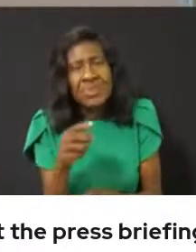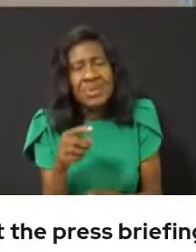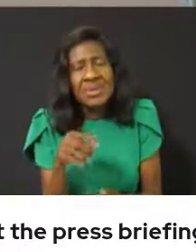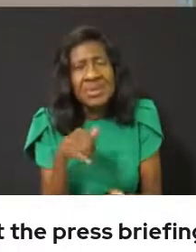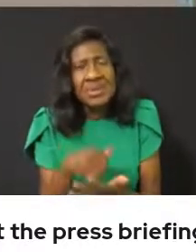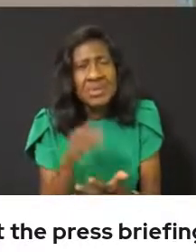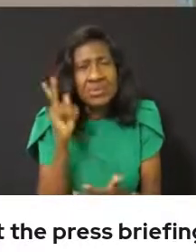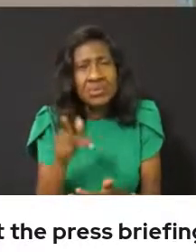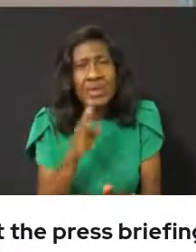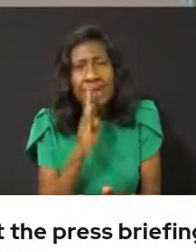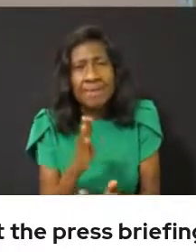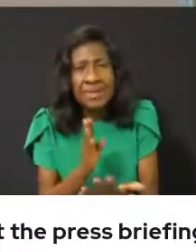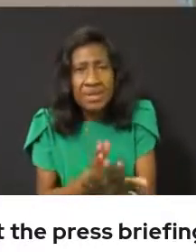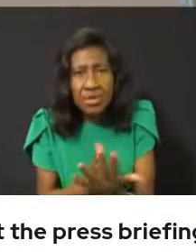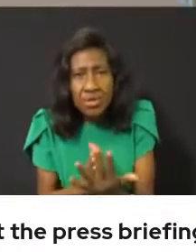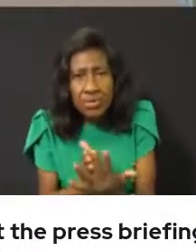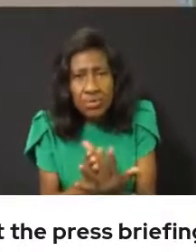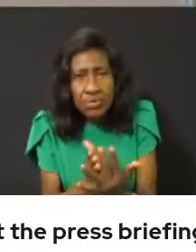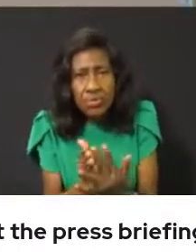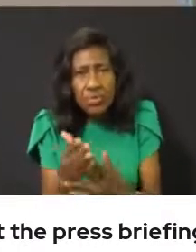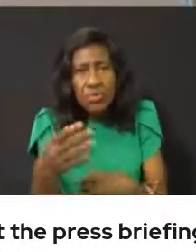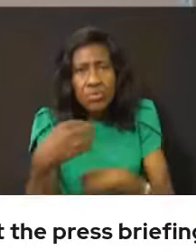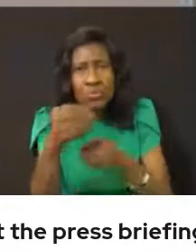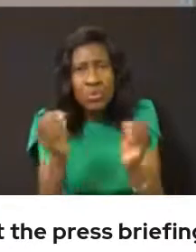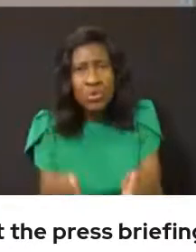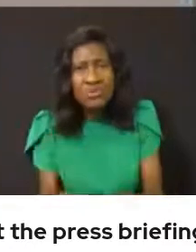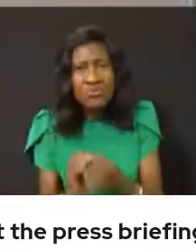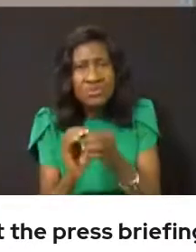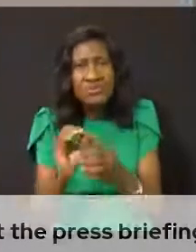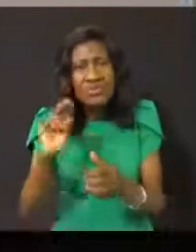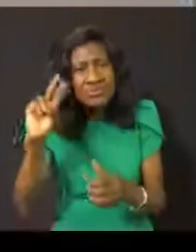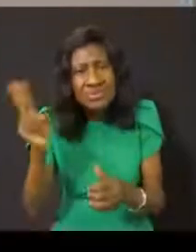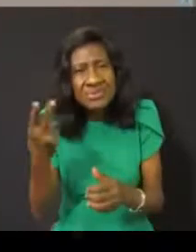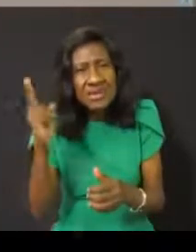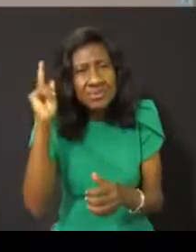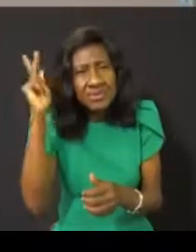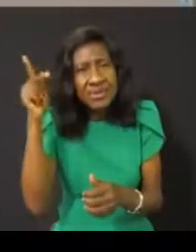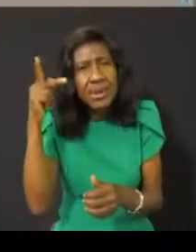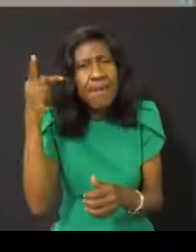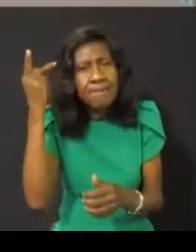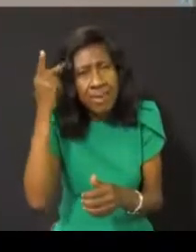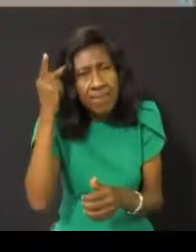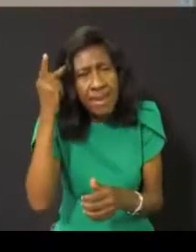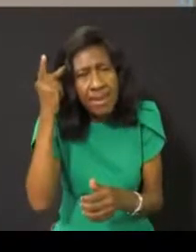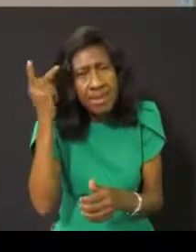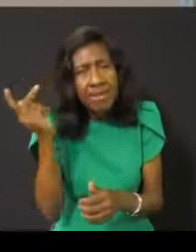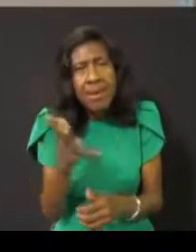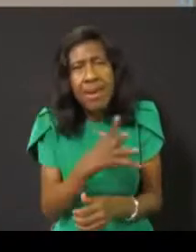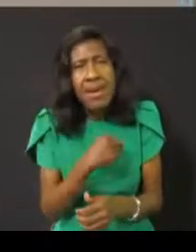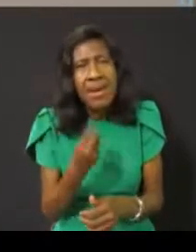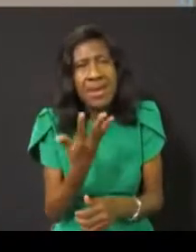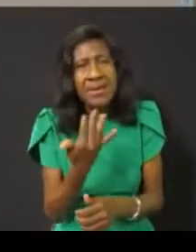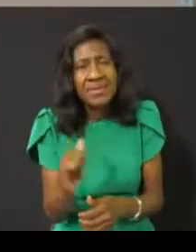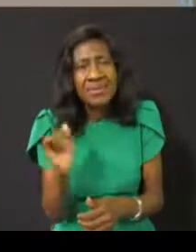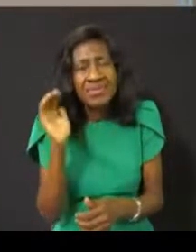through the Office of our Deputy Premier, which is the Ministry of Border Control, and it will, this can be tapped